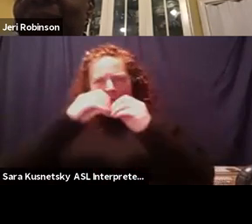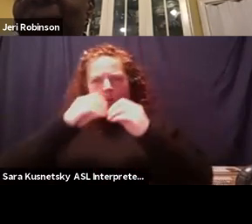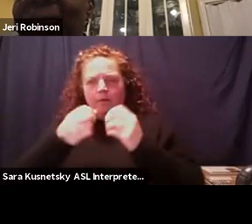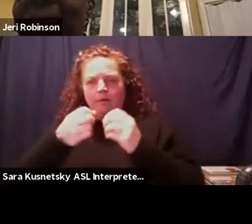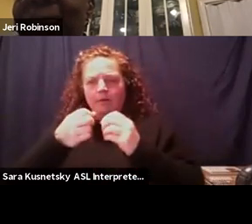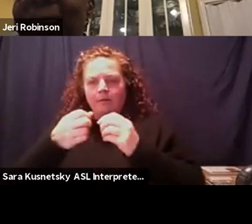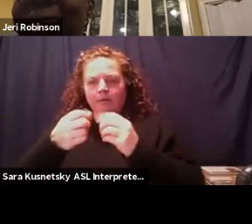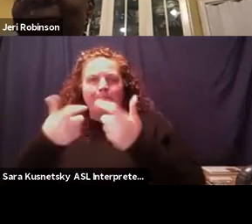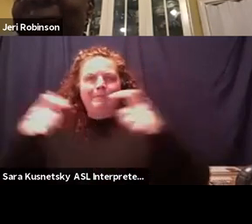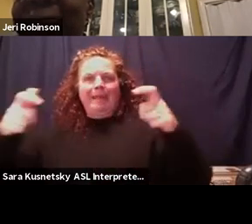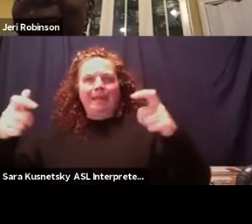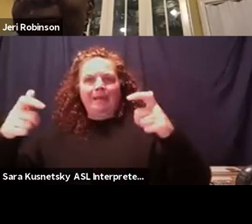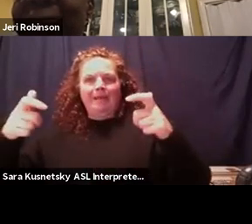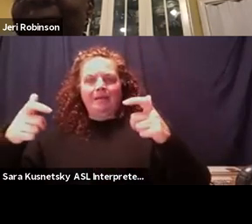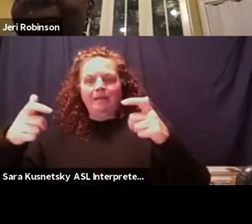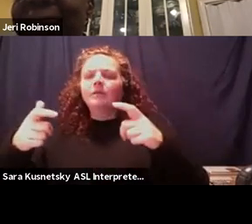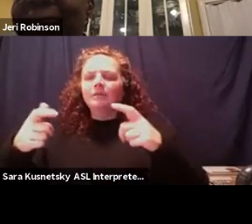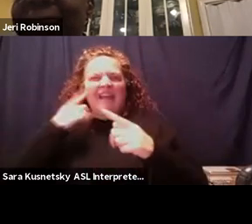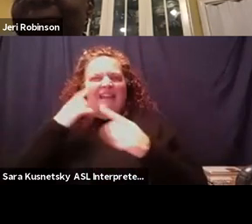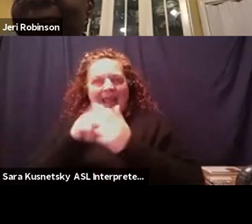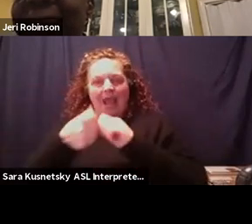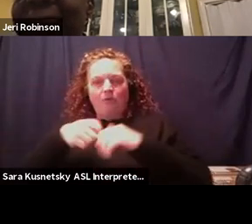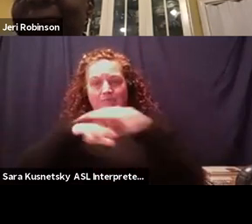the way of getting into AWC should change.